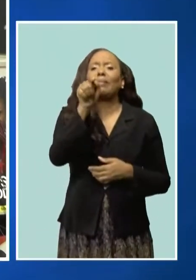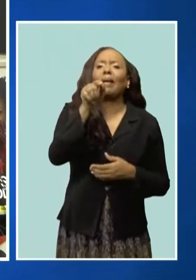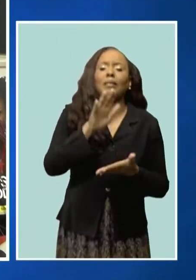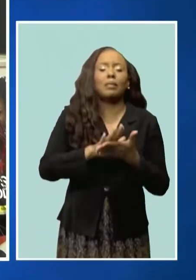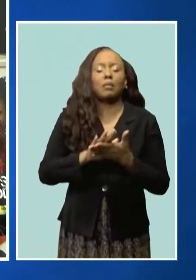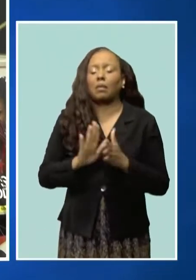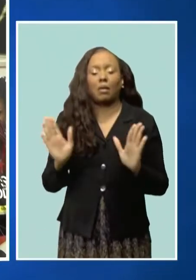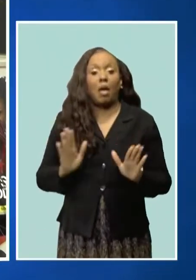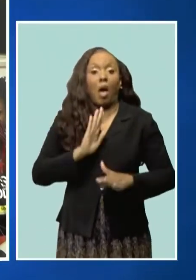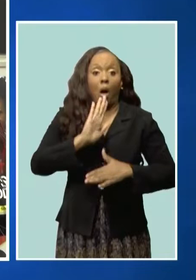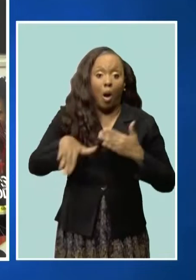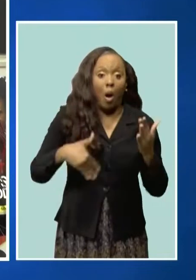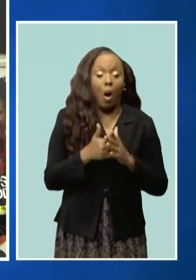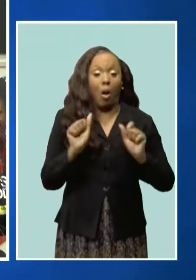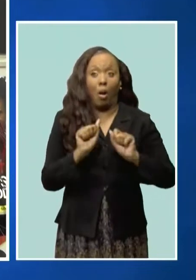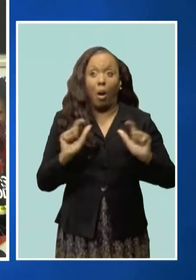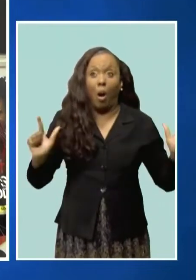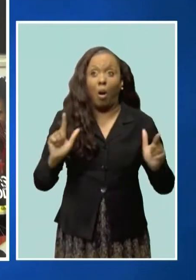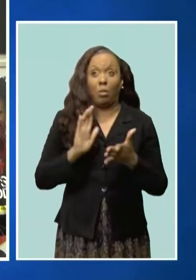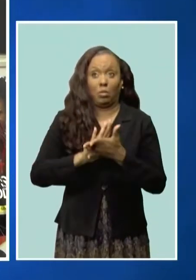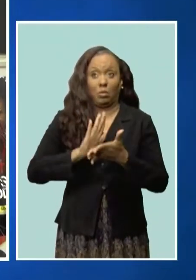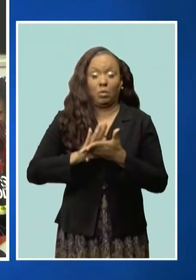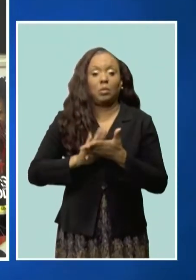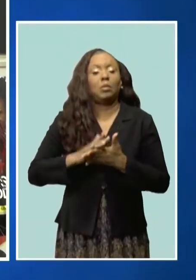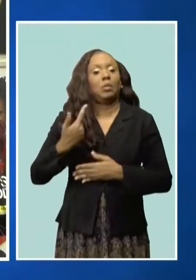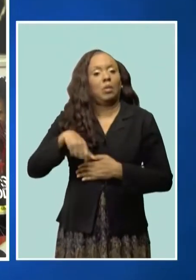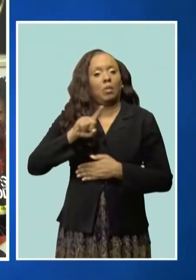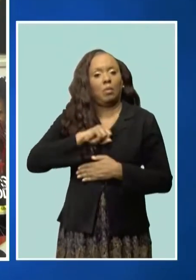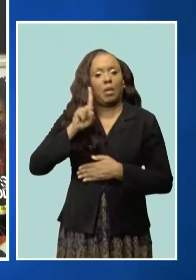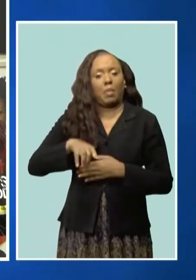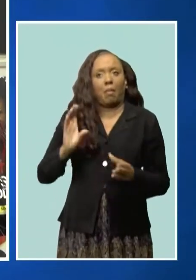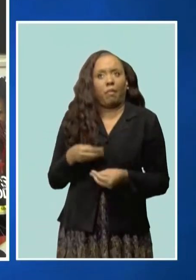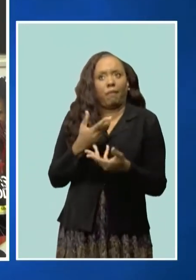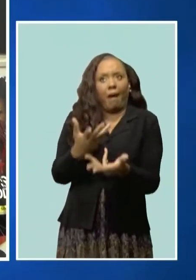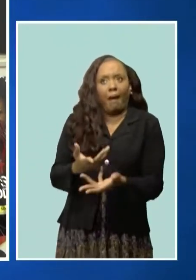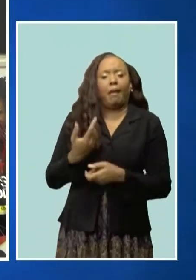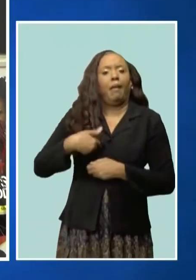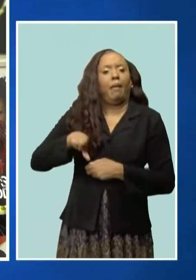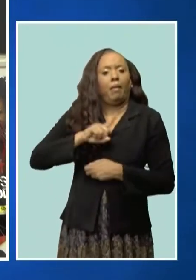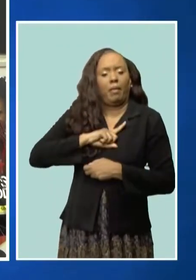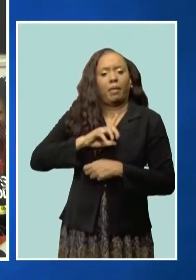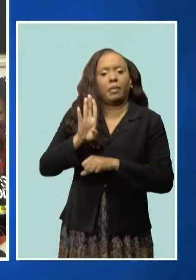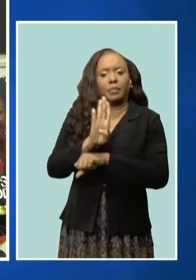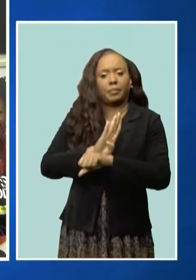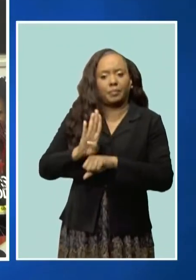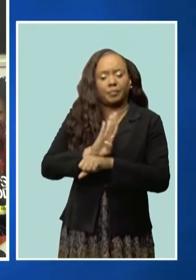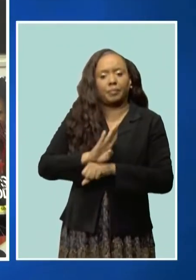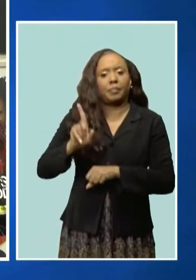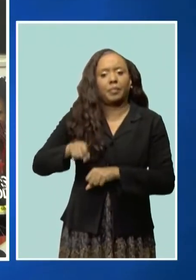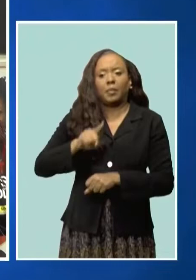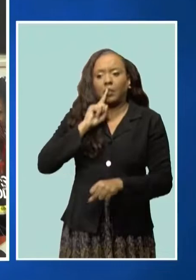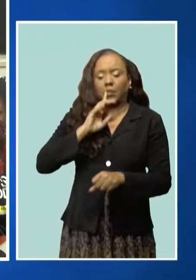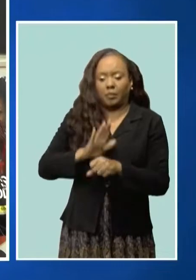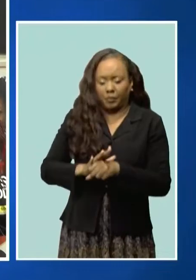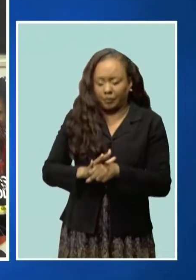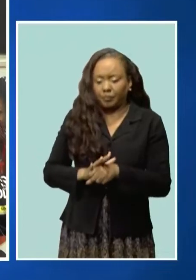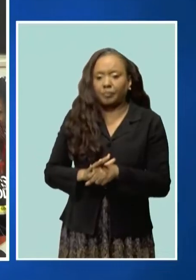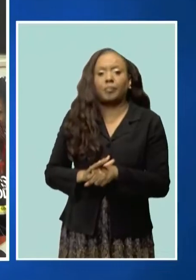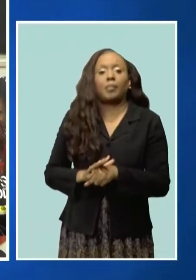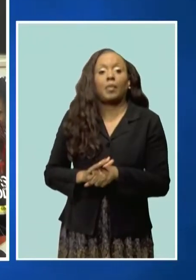yes. But every school, we must commit as a country that every school